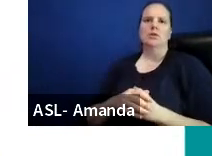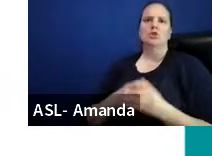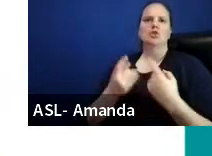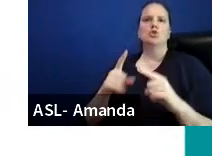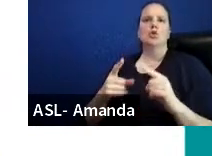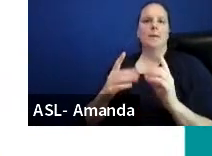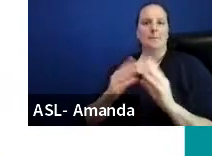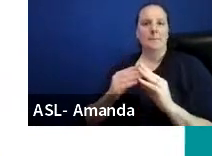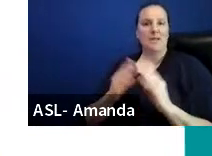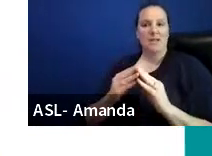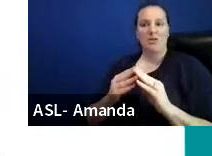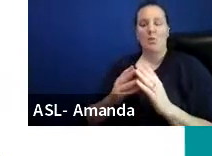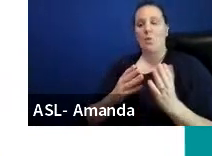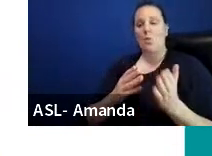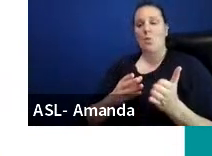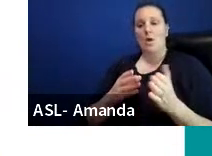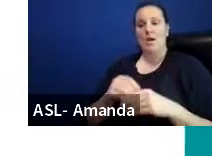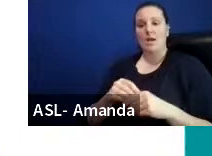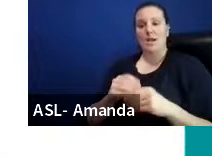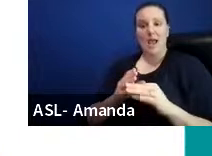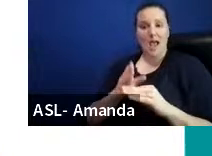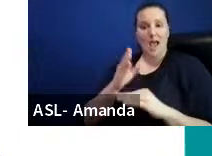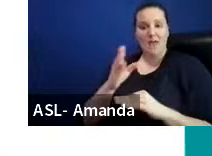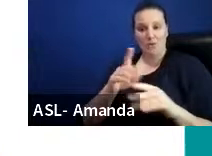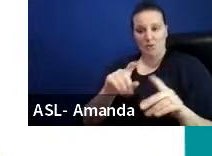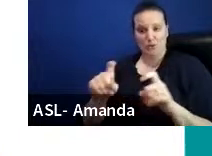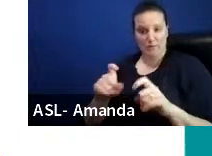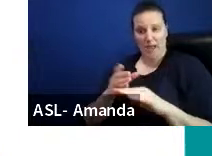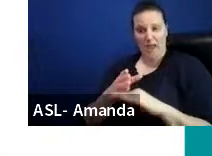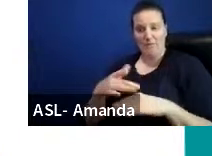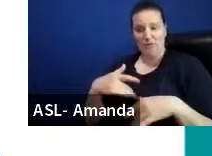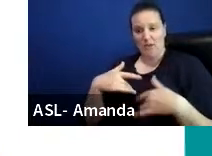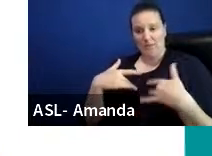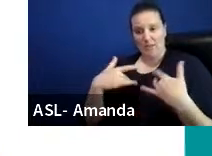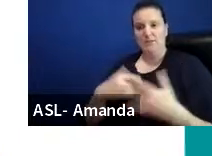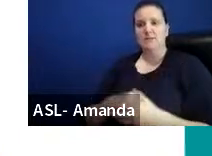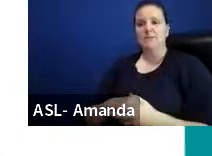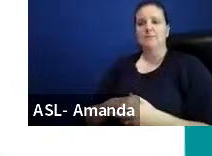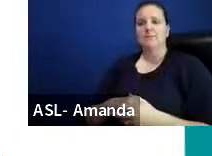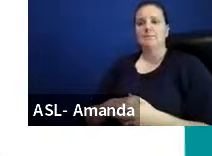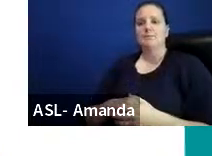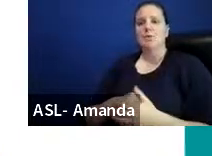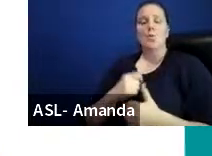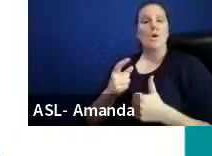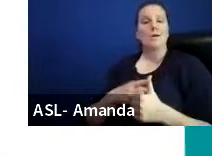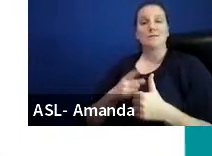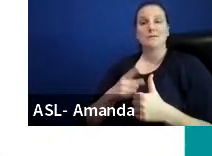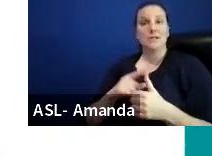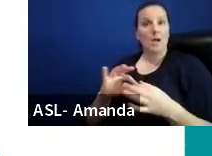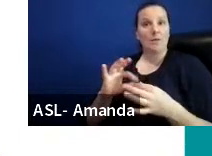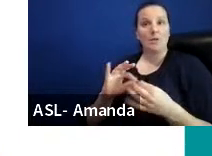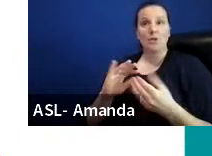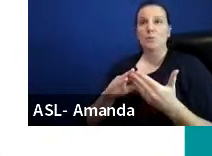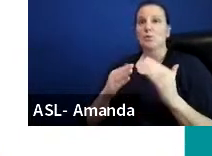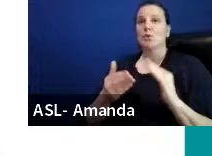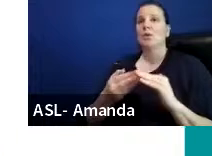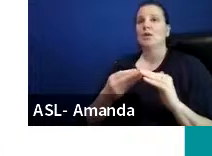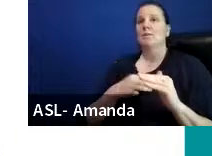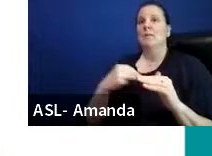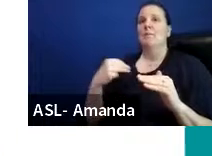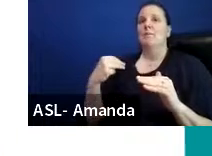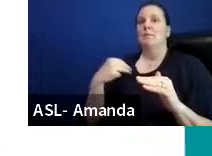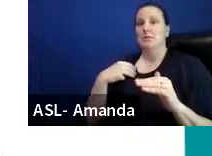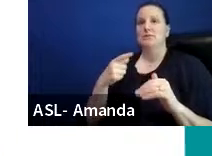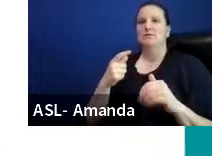the meeting or also in post surveys after events. One of the top comments that we got was that community members were